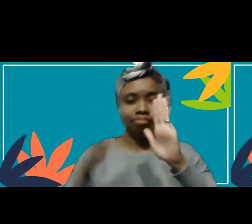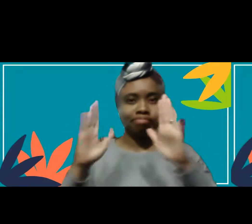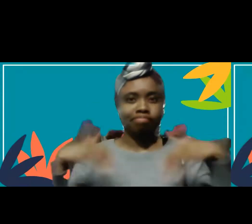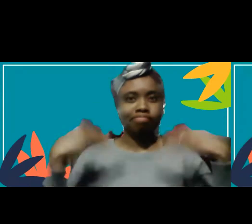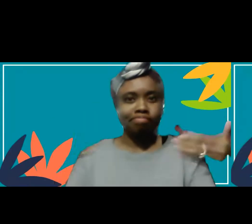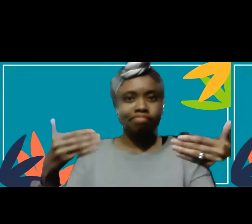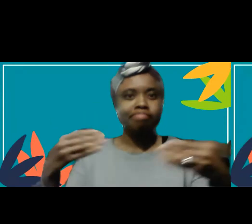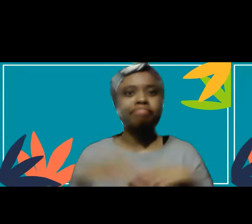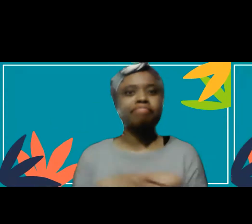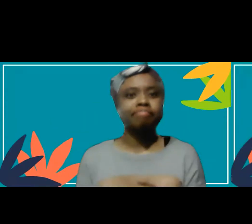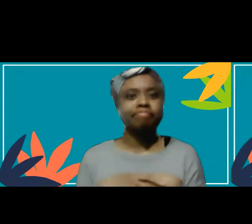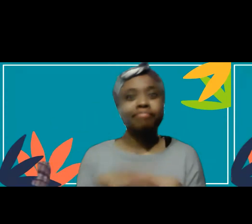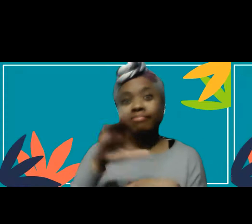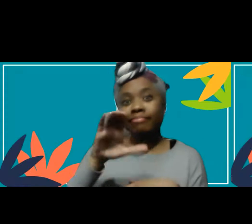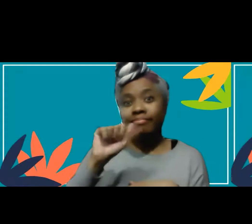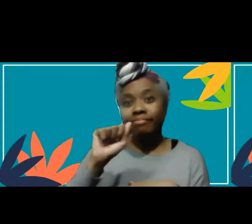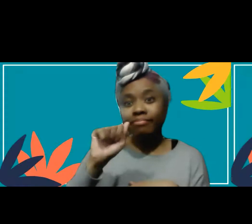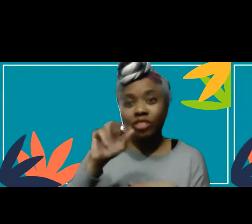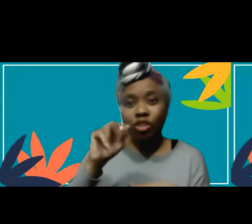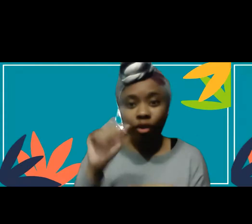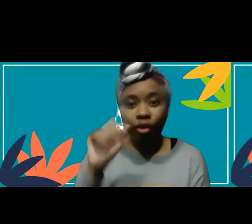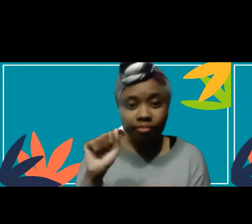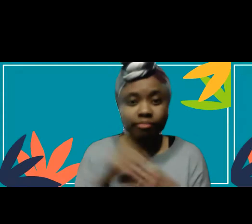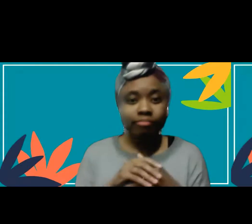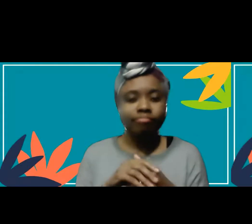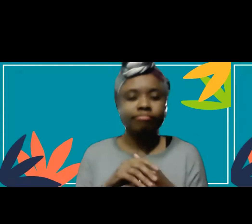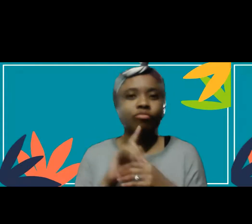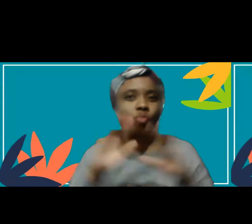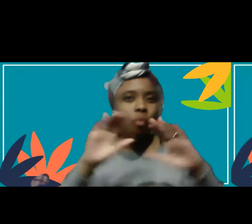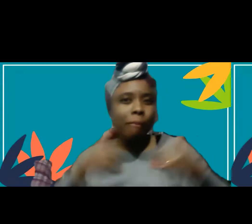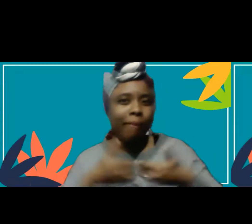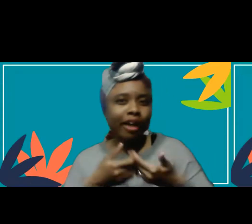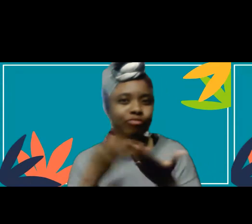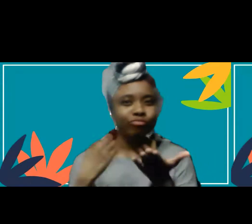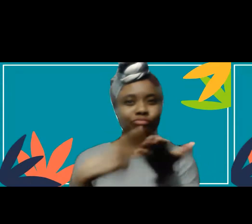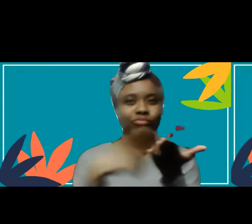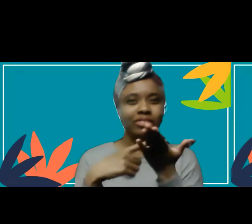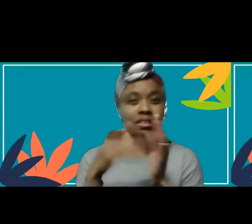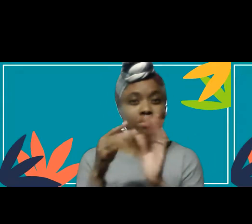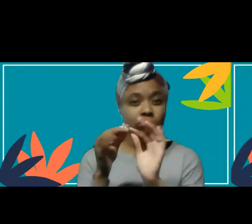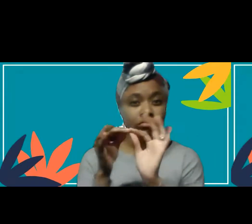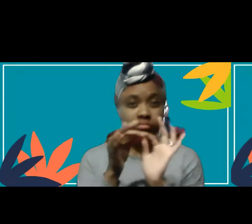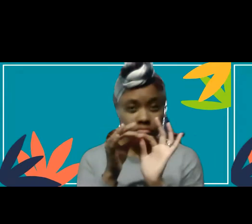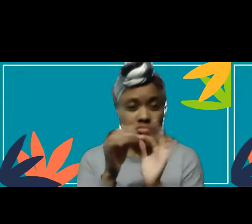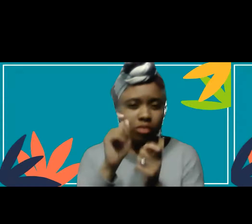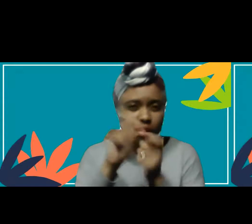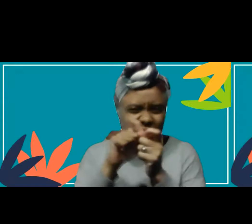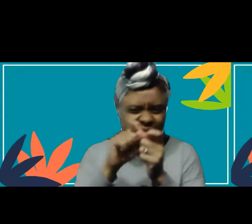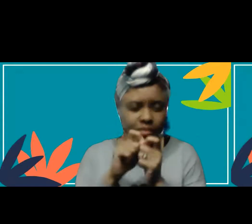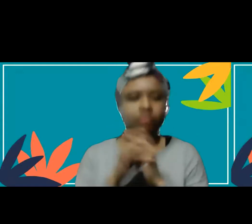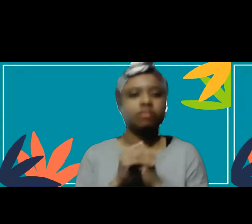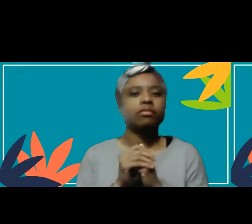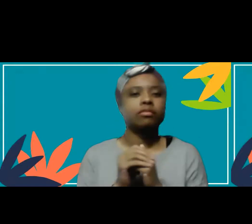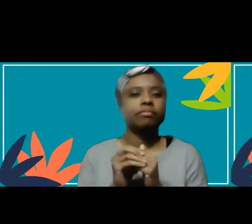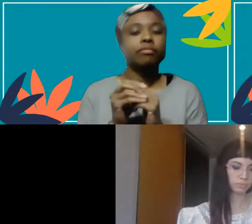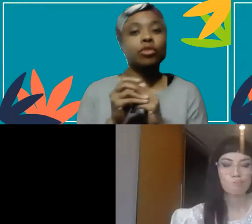on to Khara and invite you to talk about something specific. So the Hawaii Feminist Economic Recovery Plan